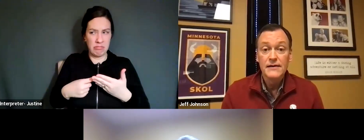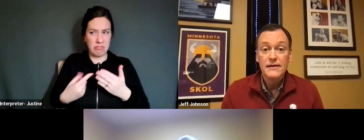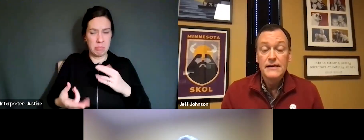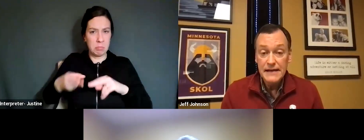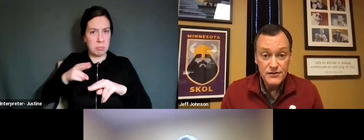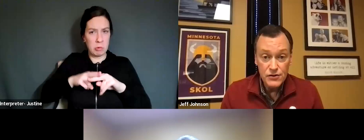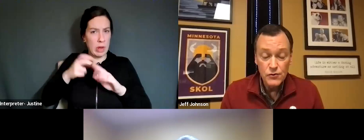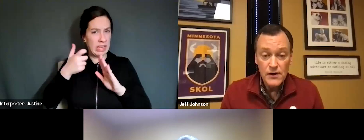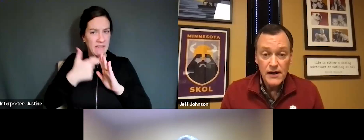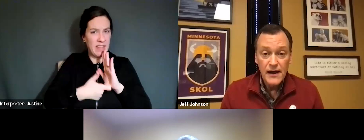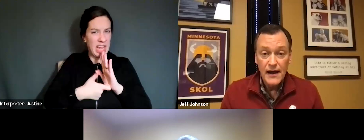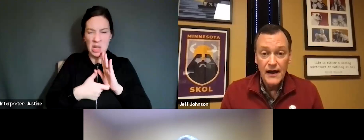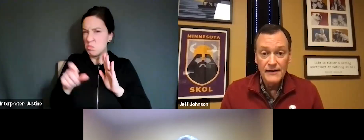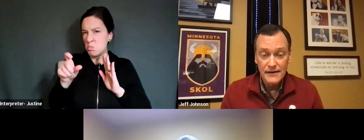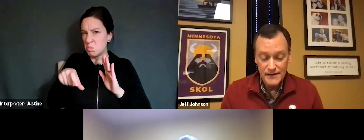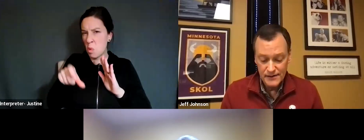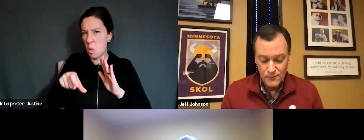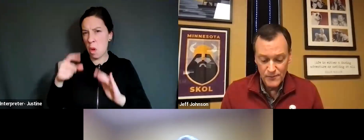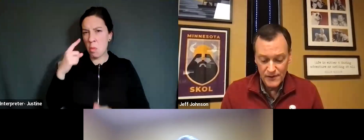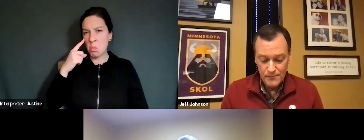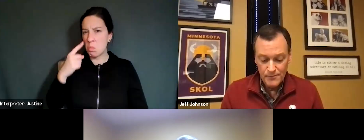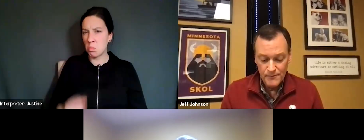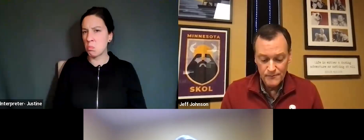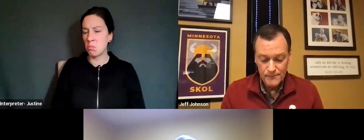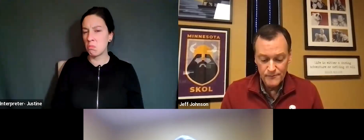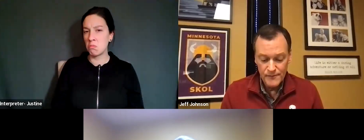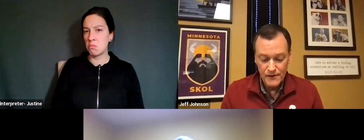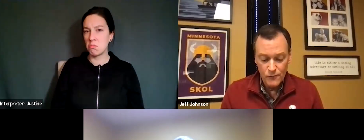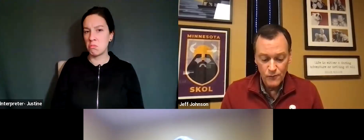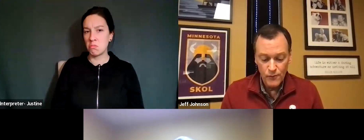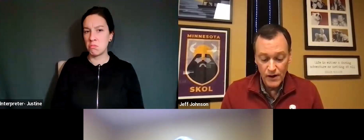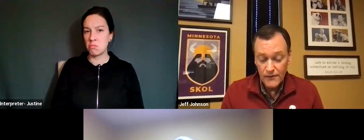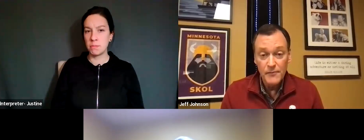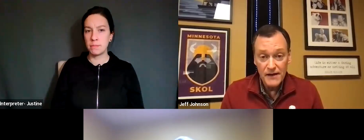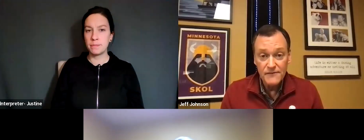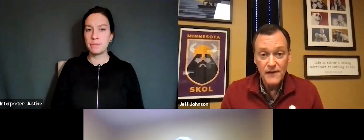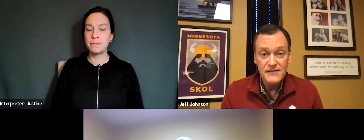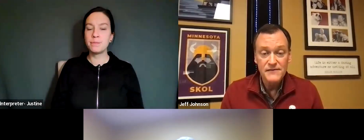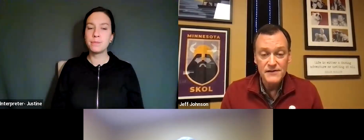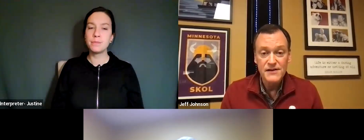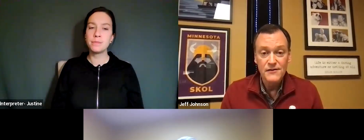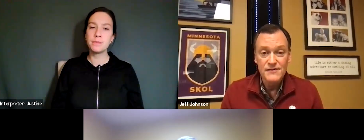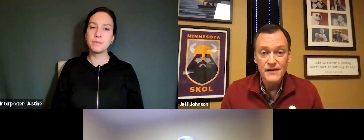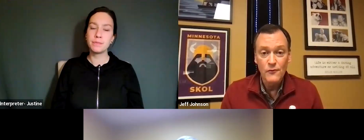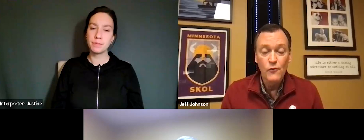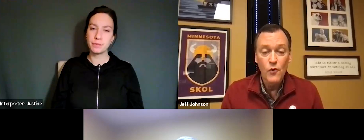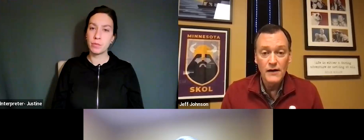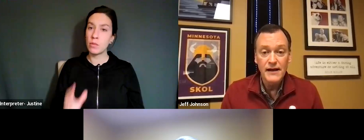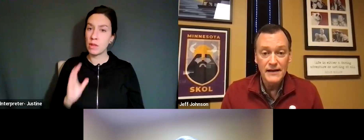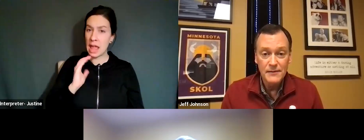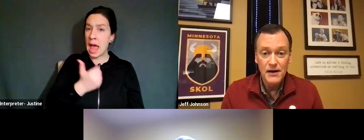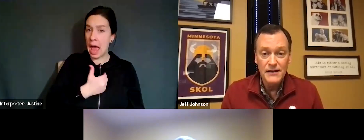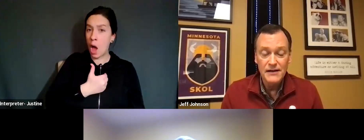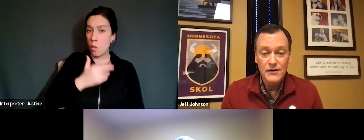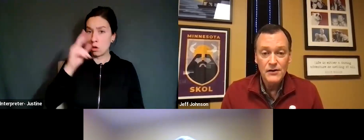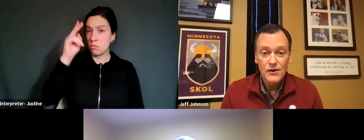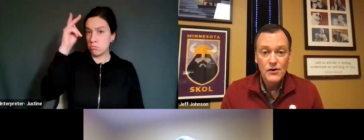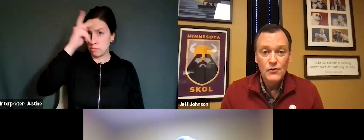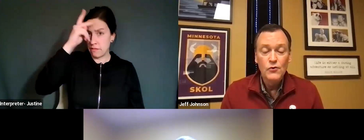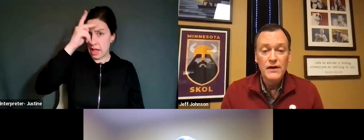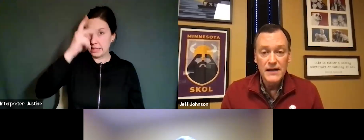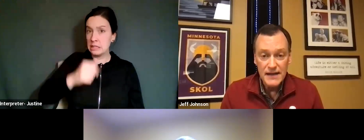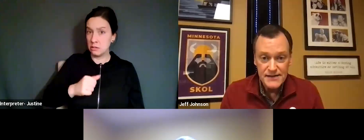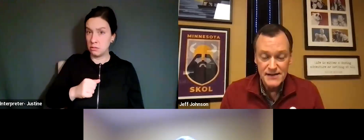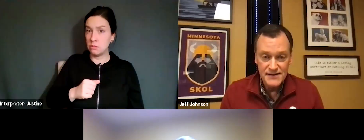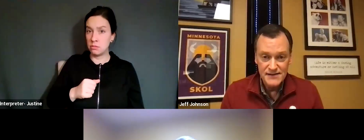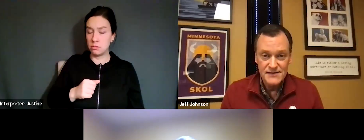we need to. And, the one of the main philosophies here is that we want anybody